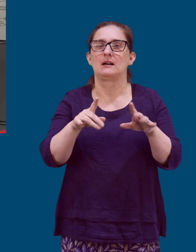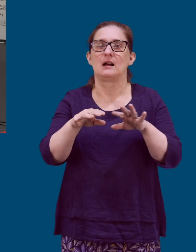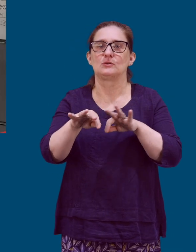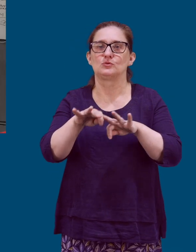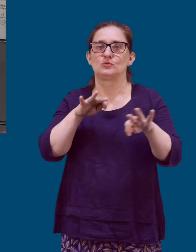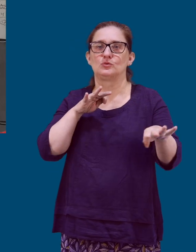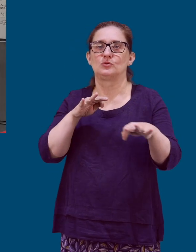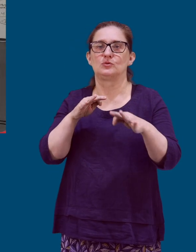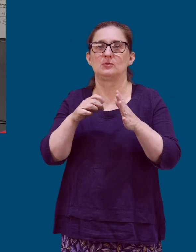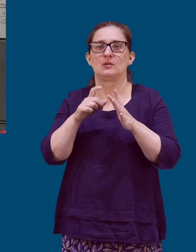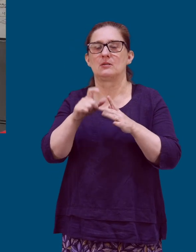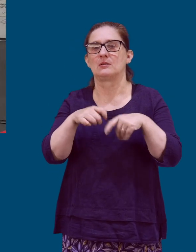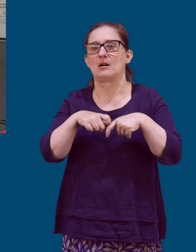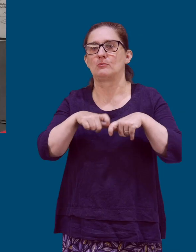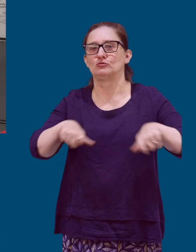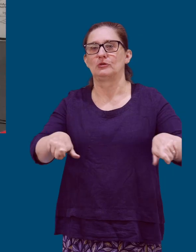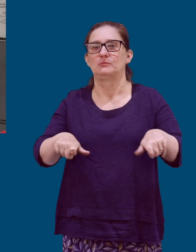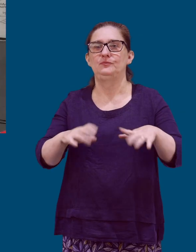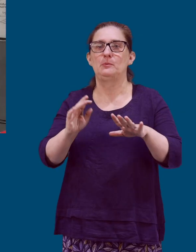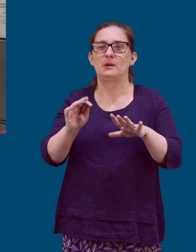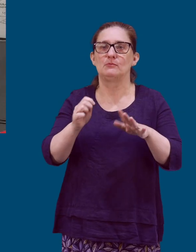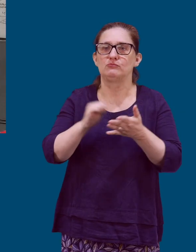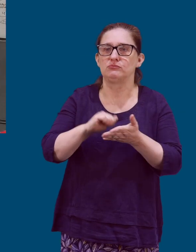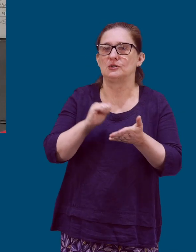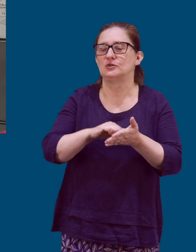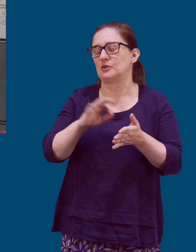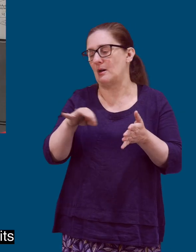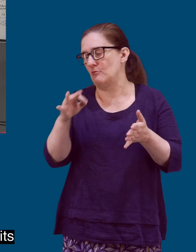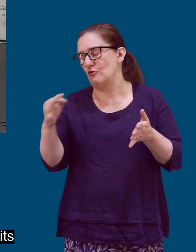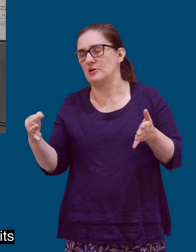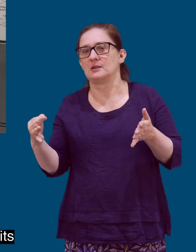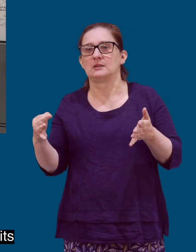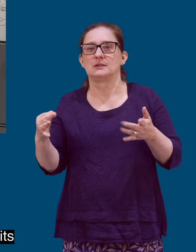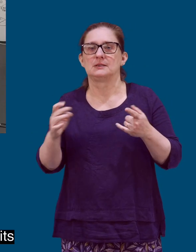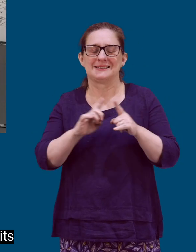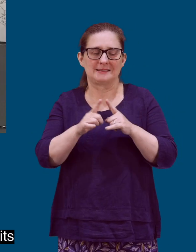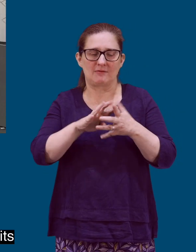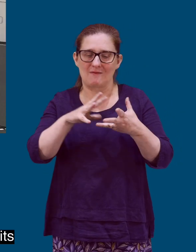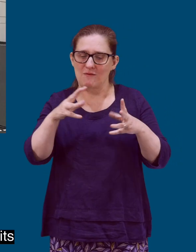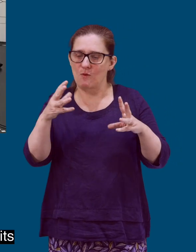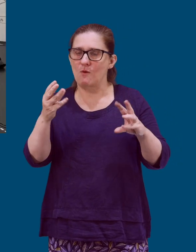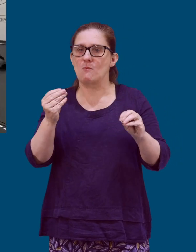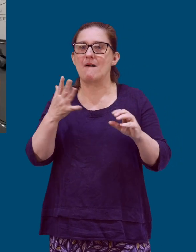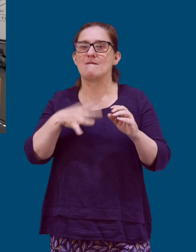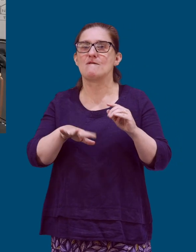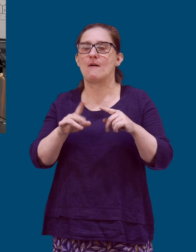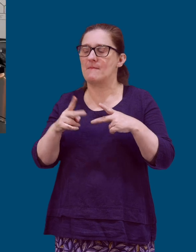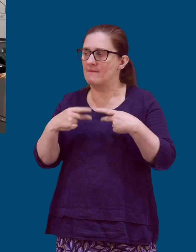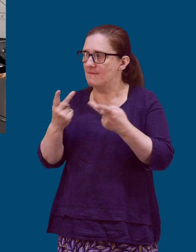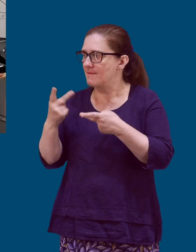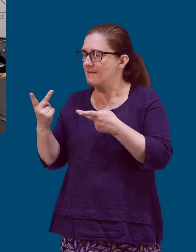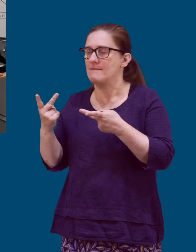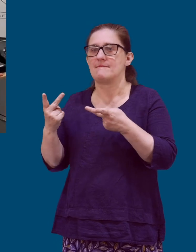strip, sometimes printed, sometimes embroidered on faux fur. These forms are taken from Helen's visit and subsequent